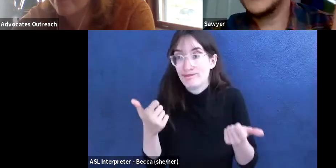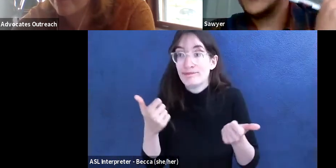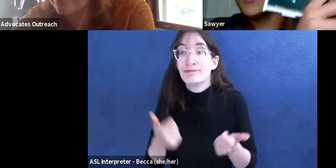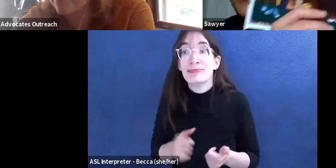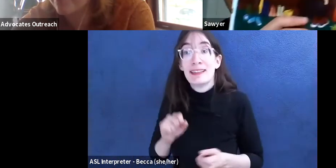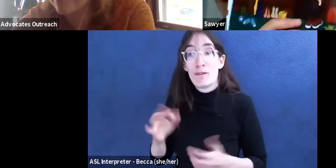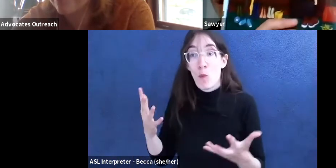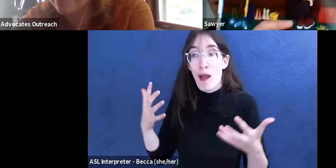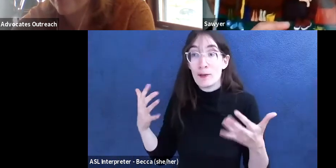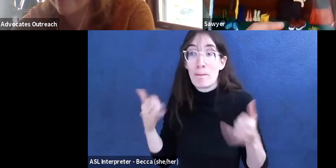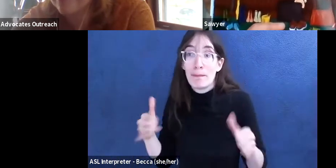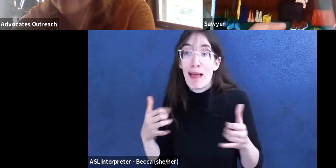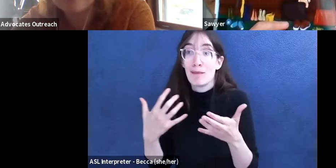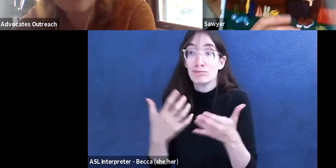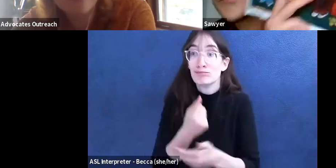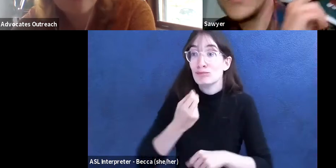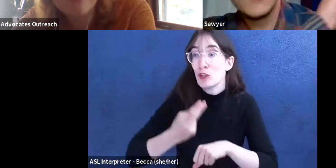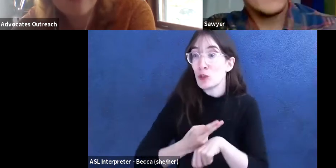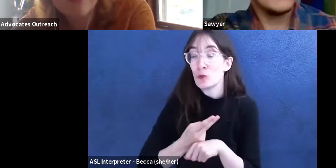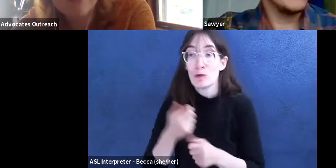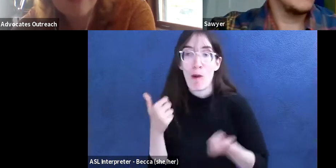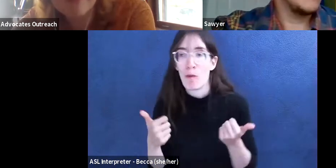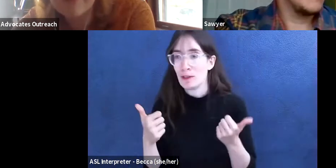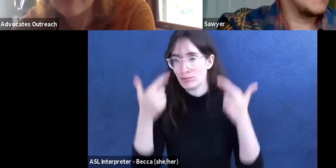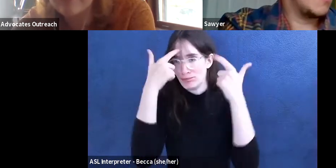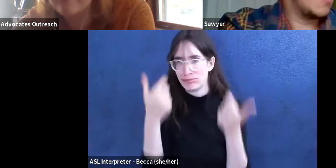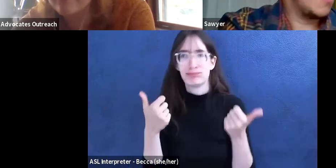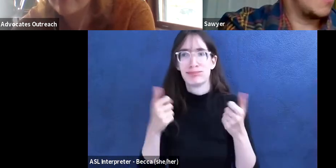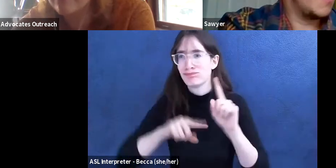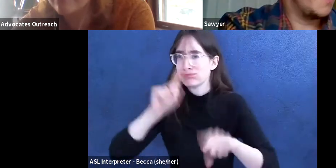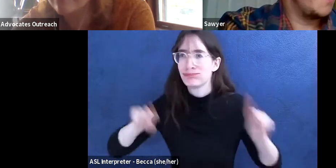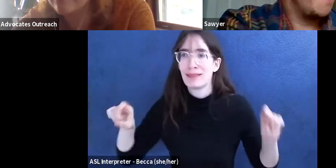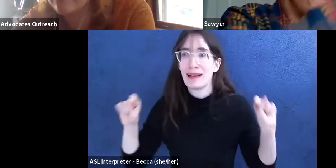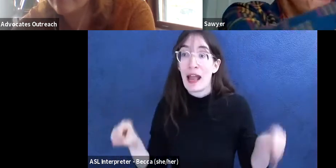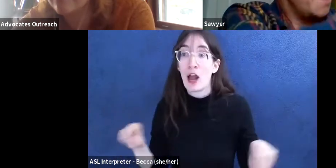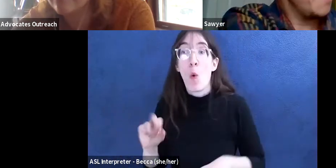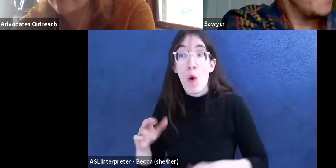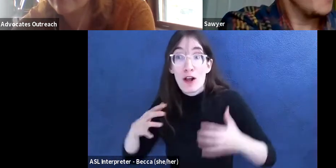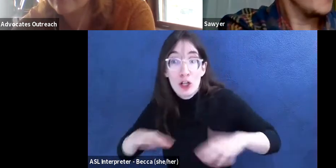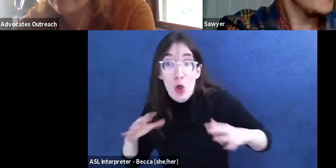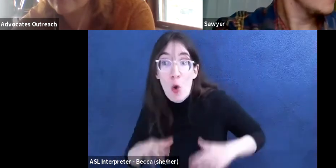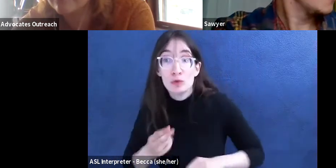these topics. And it's got, let's see, I'm just gonna show you how it's set up.